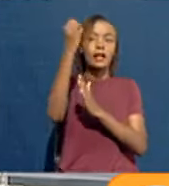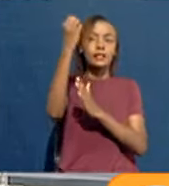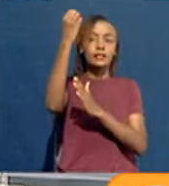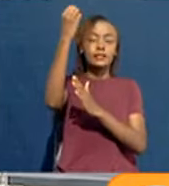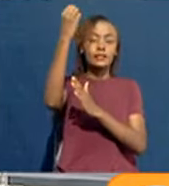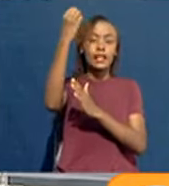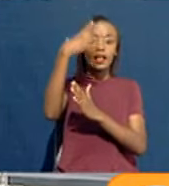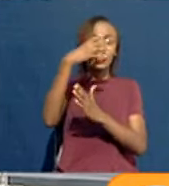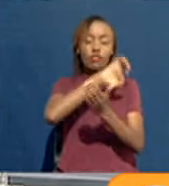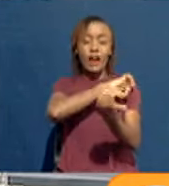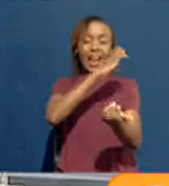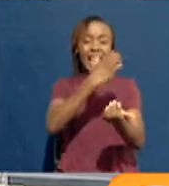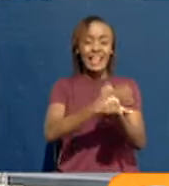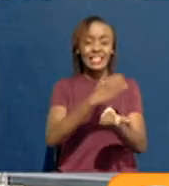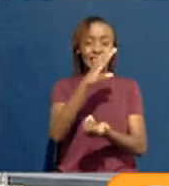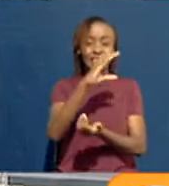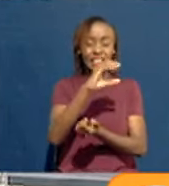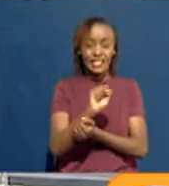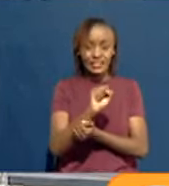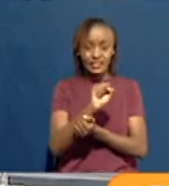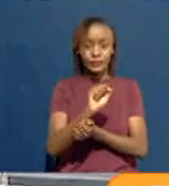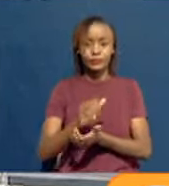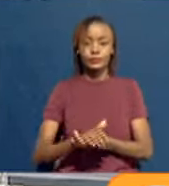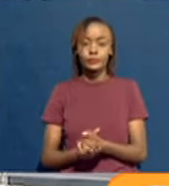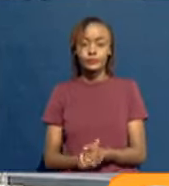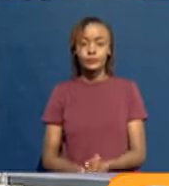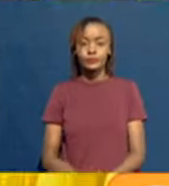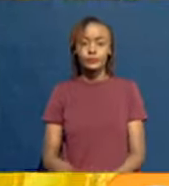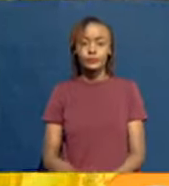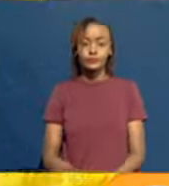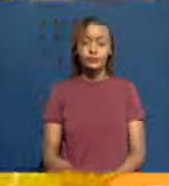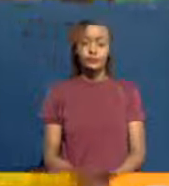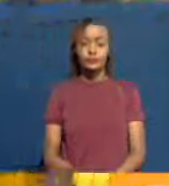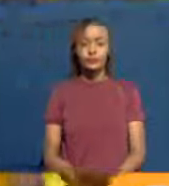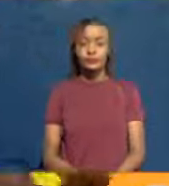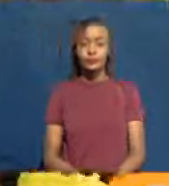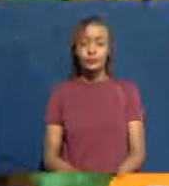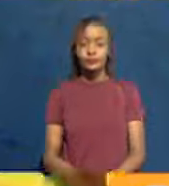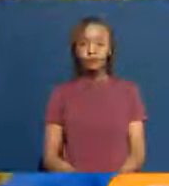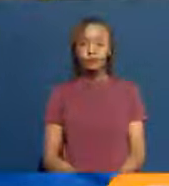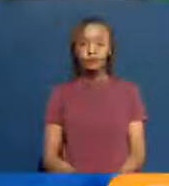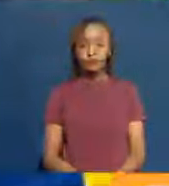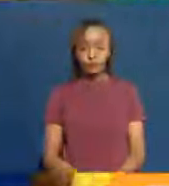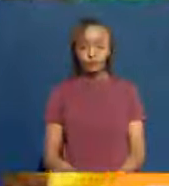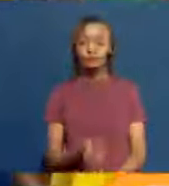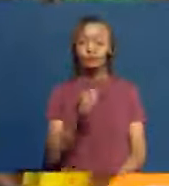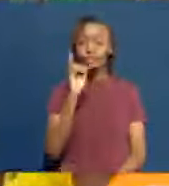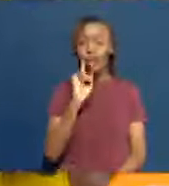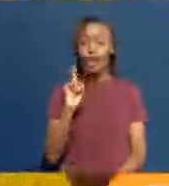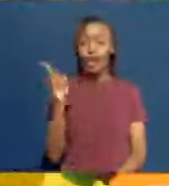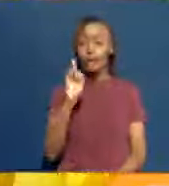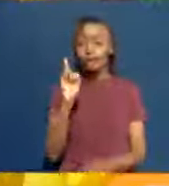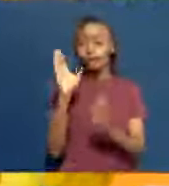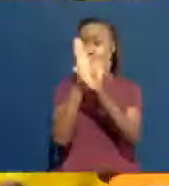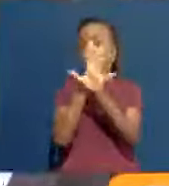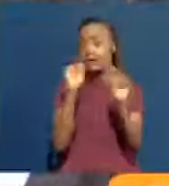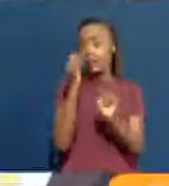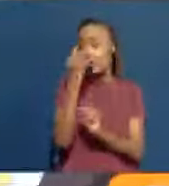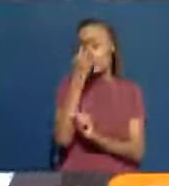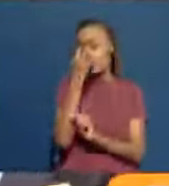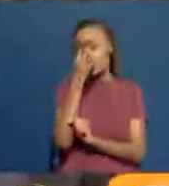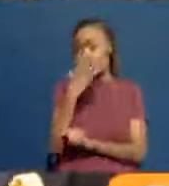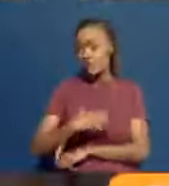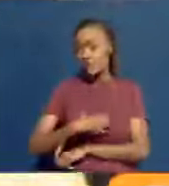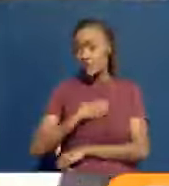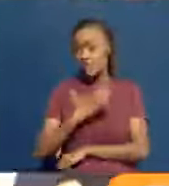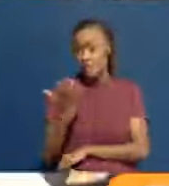Kieni constituency. Martin Munene has the details. President William Ruto spent the better part of Saturday in Nyeri